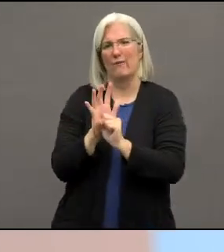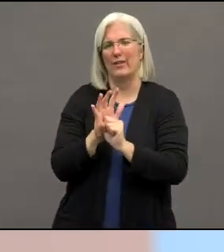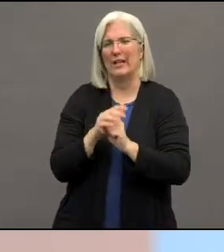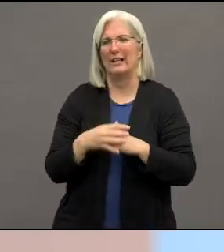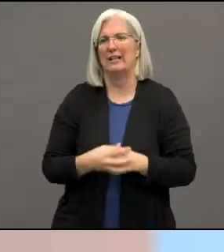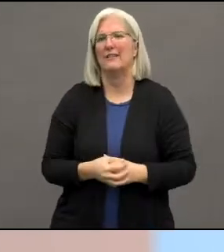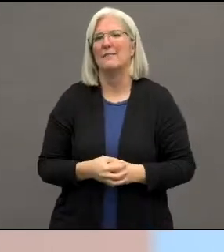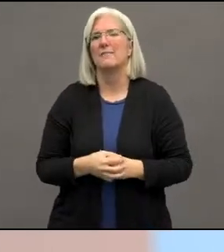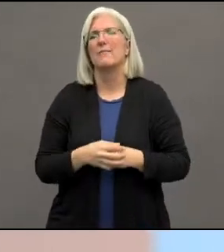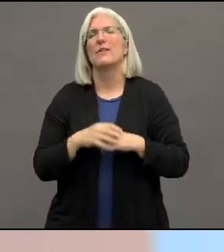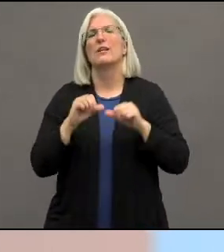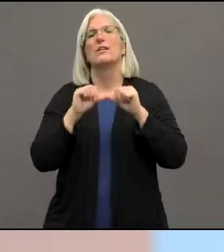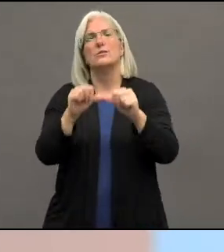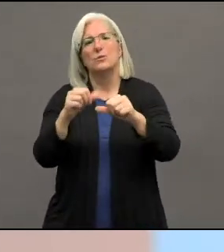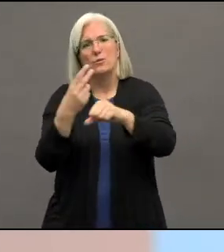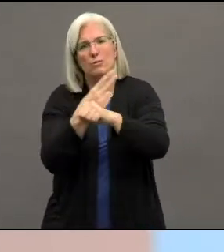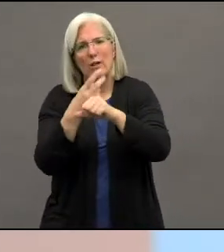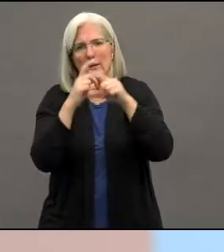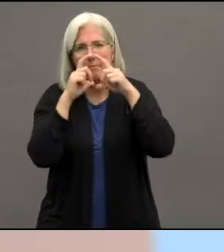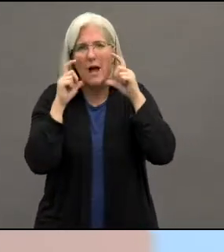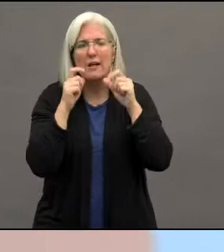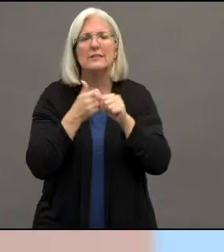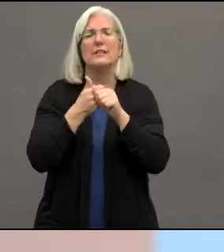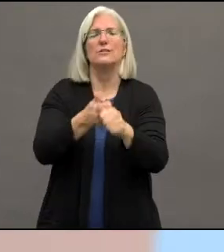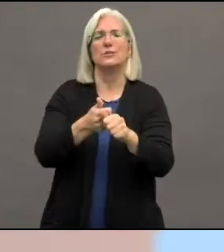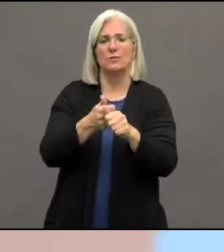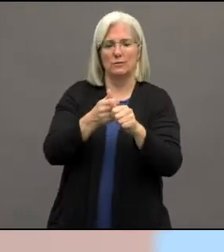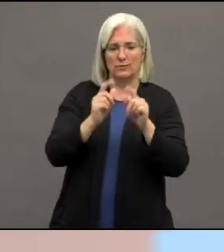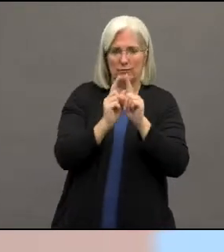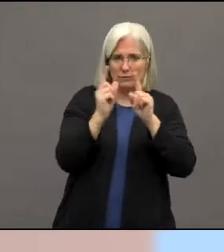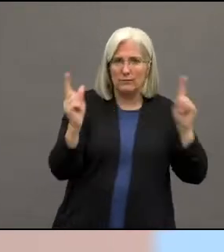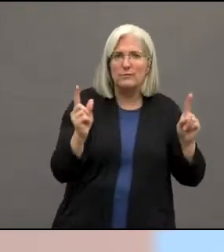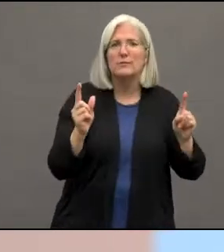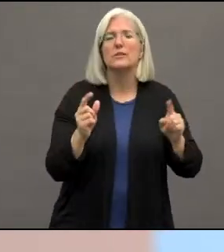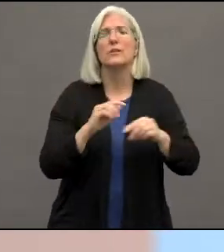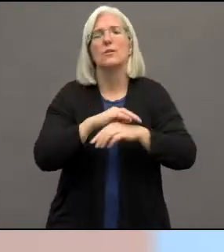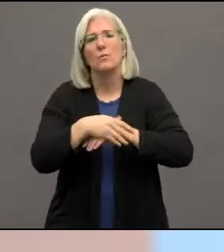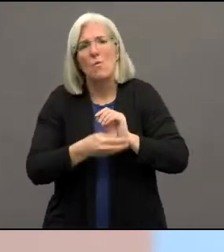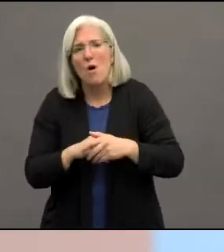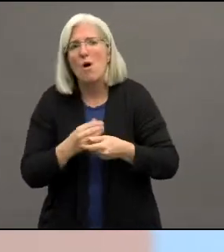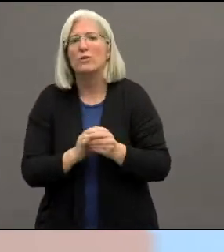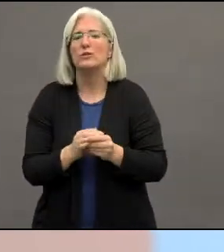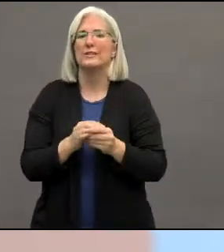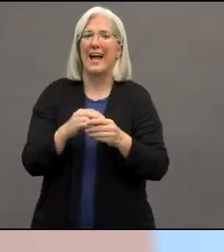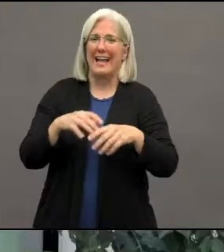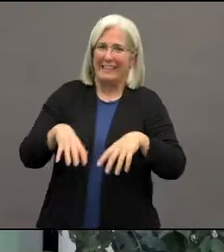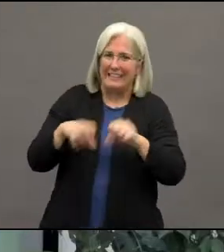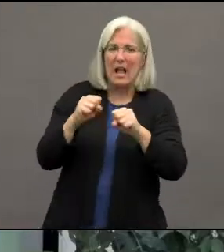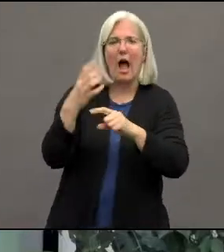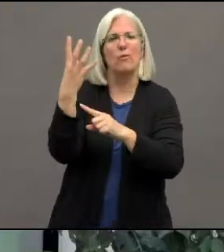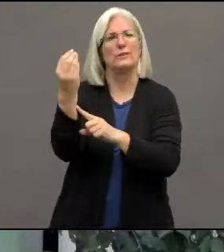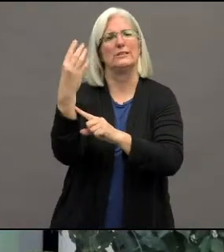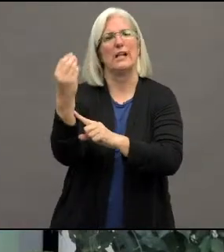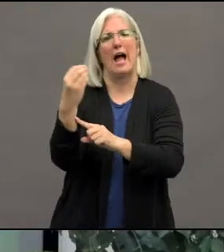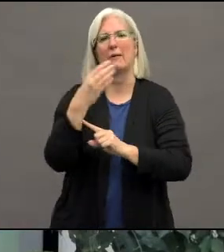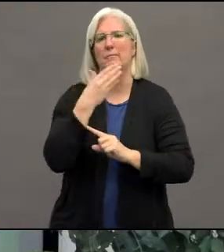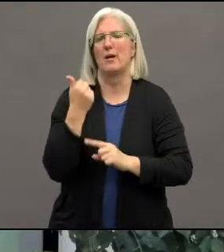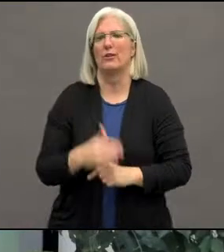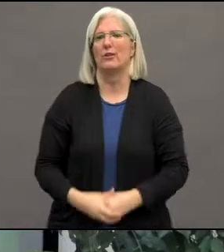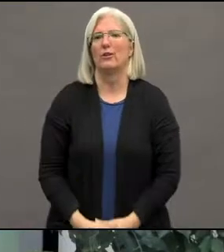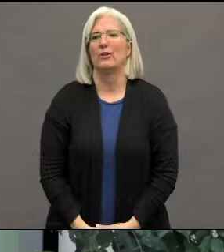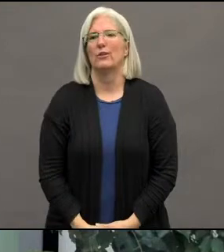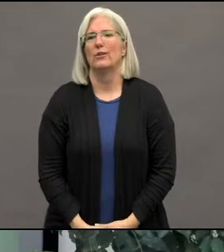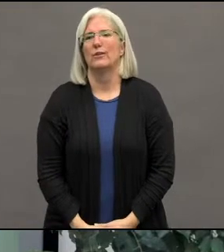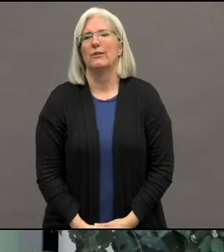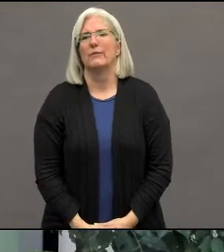coverings, maintain their social distance, and again, doing it outdoors. So let's